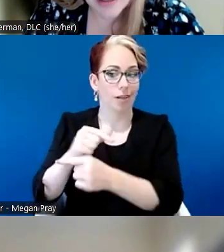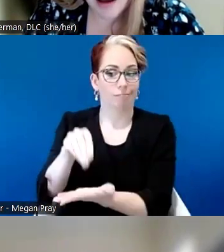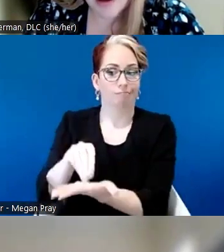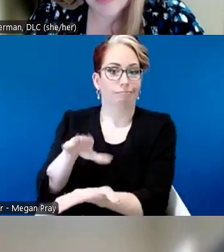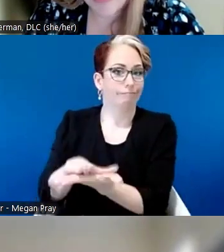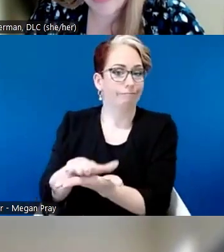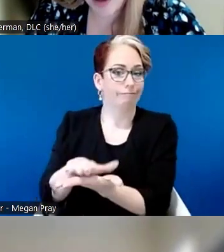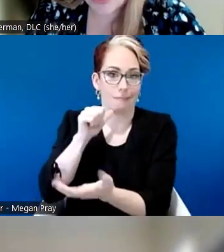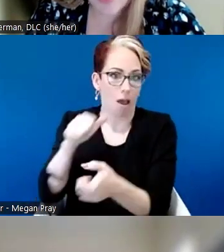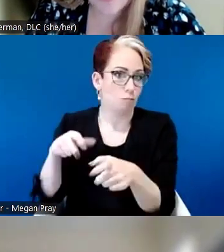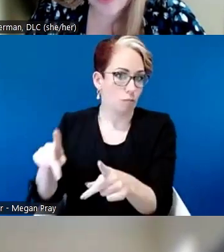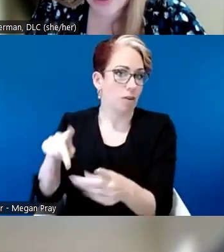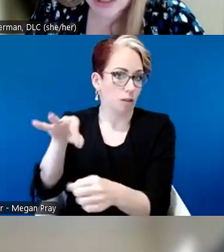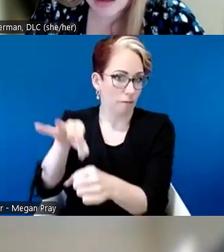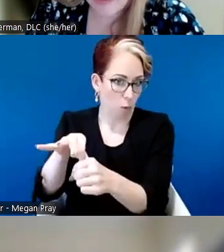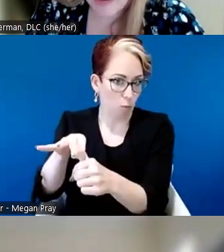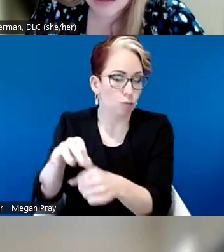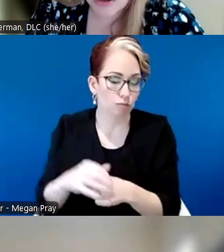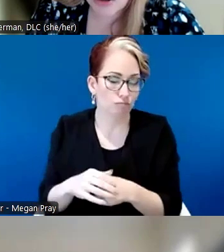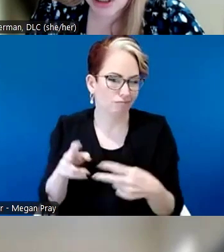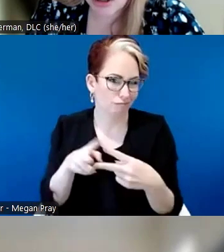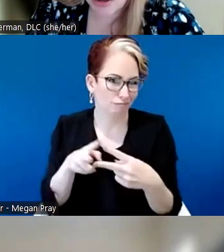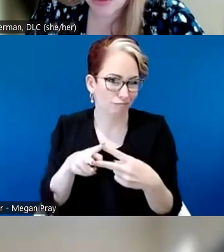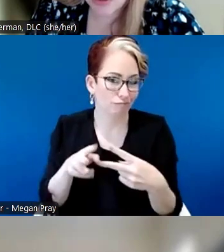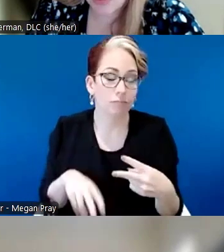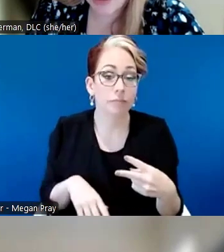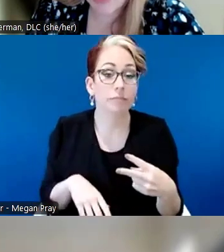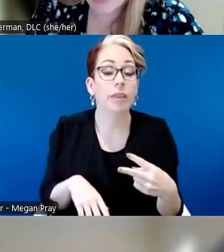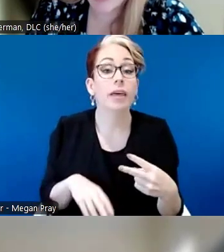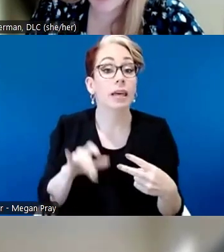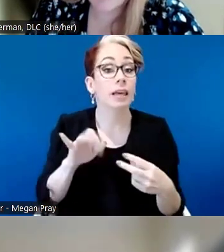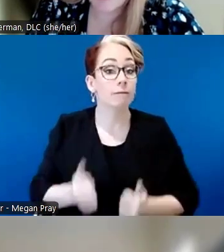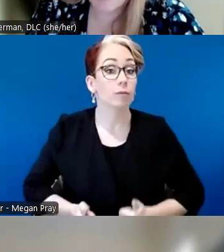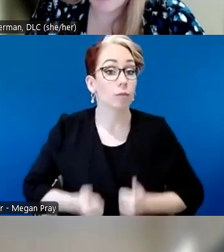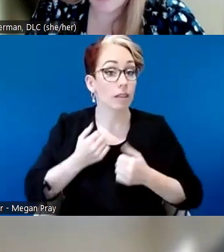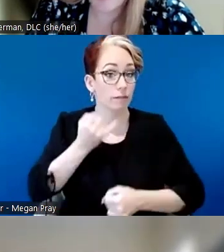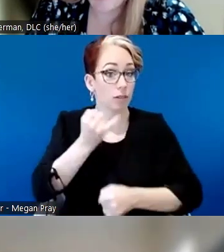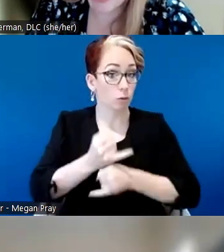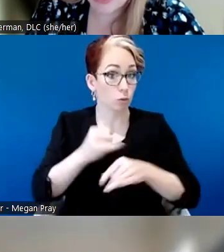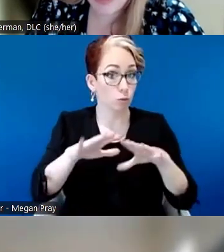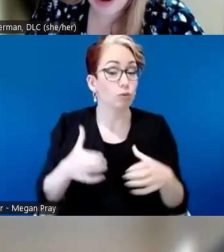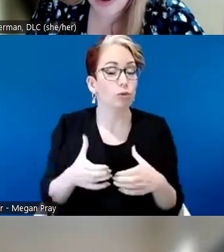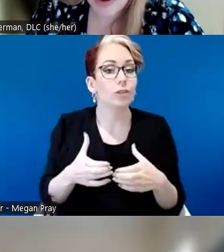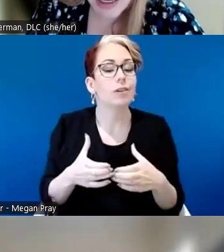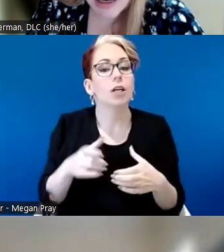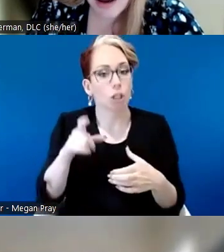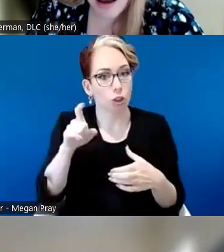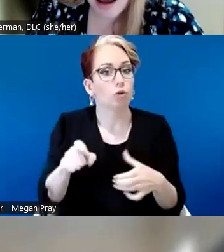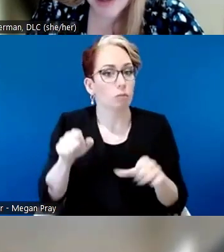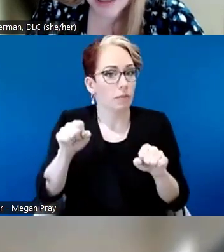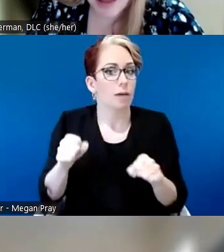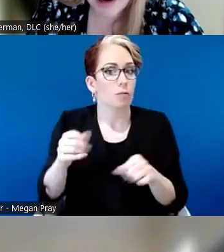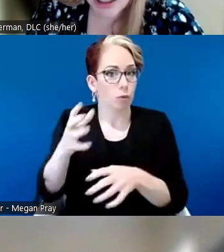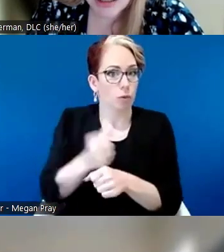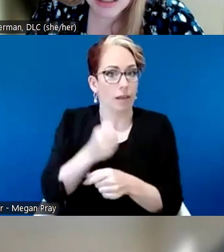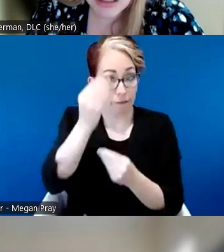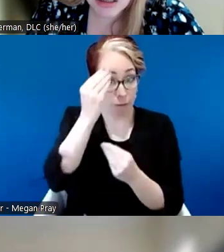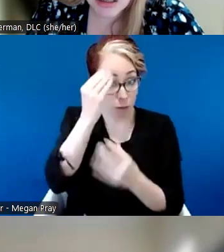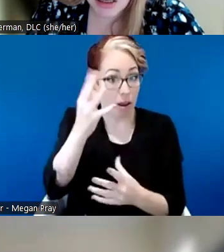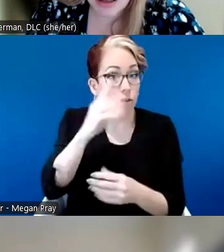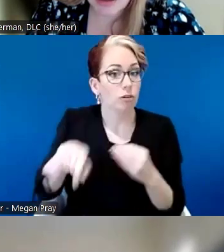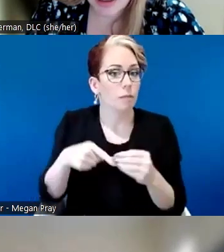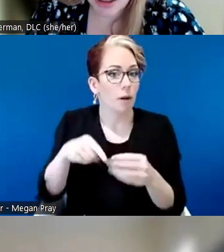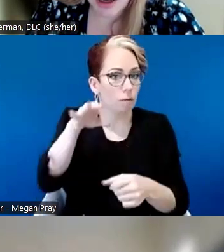And eligible voters that live in institutions should also be able to get information about voting and